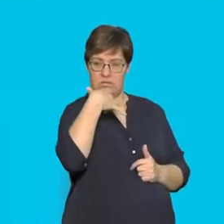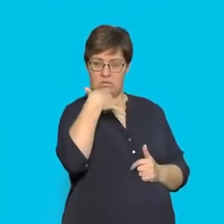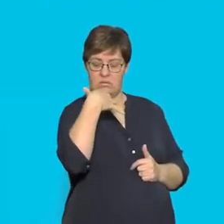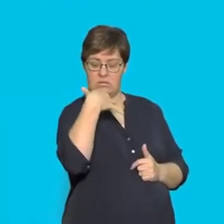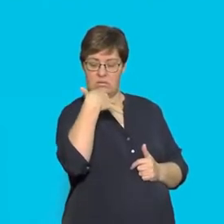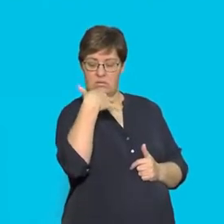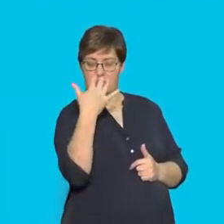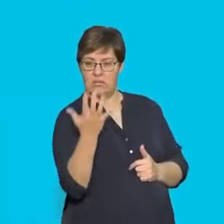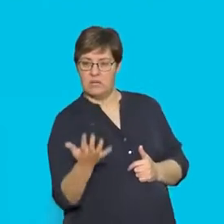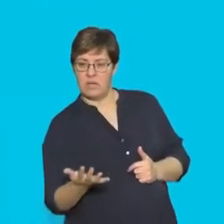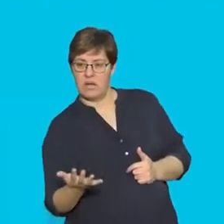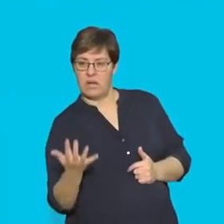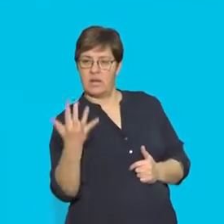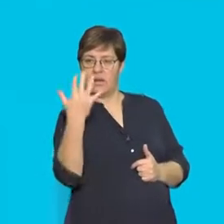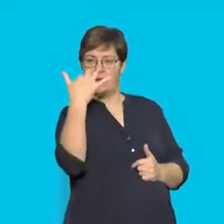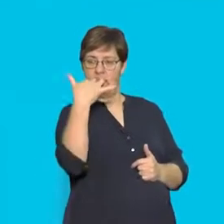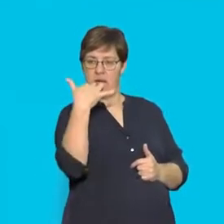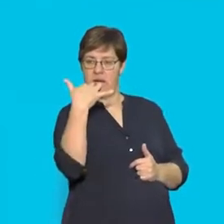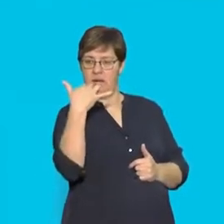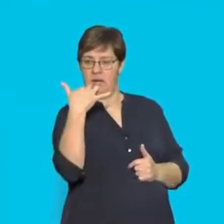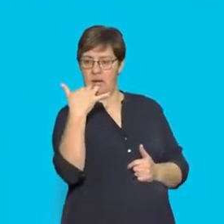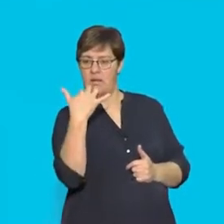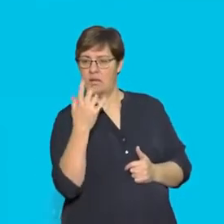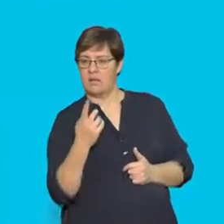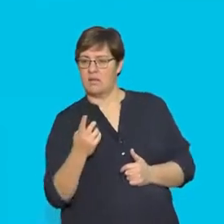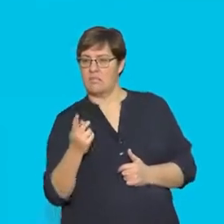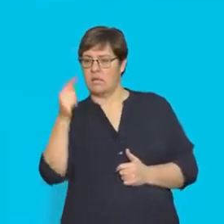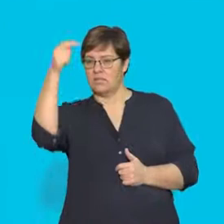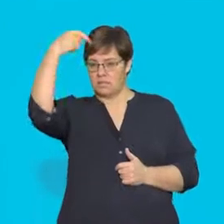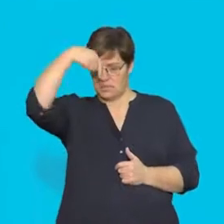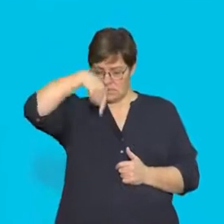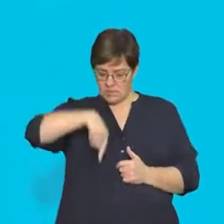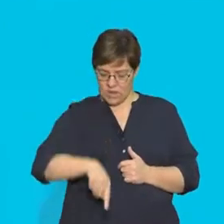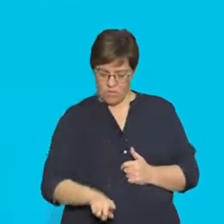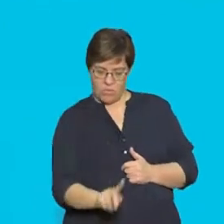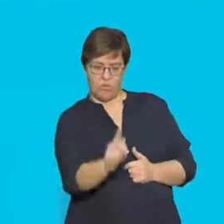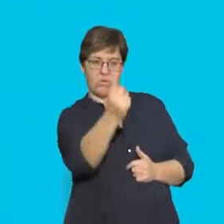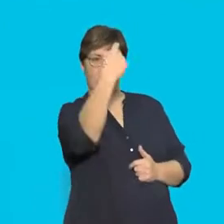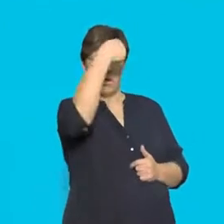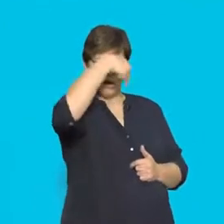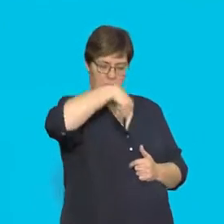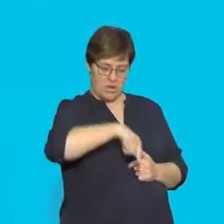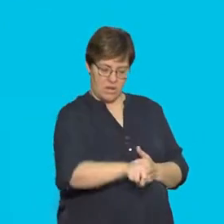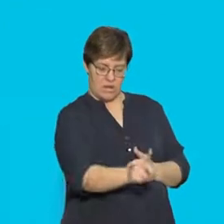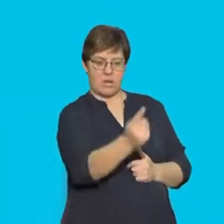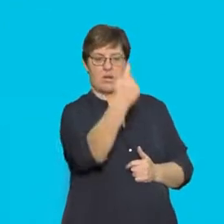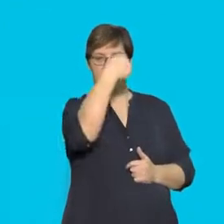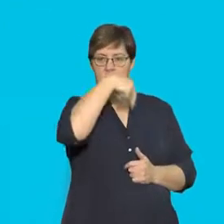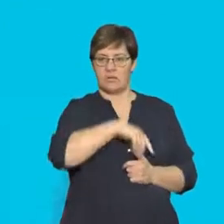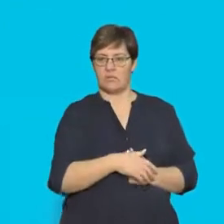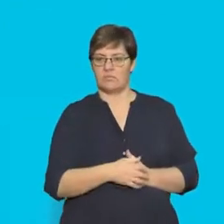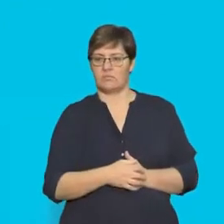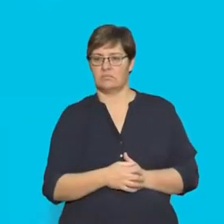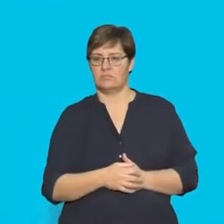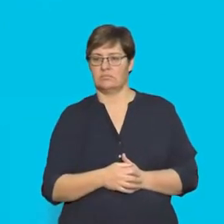North Pole is there, then the current has to be coming down on this side. It's going to be going up